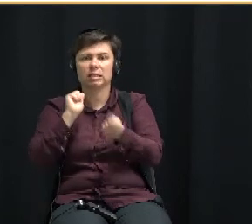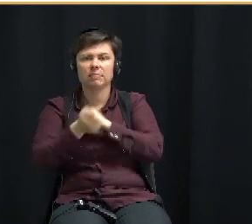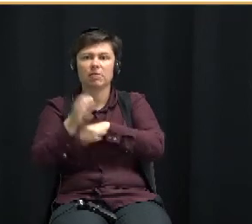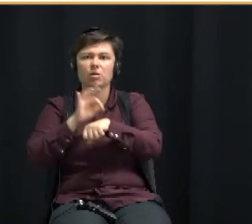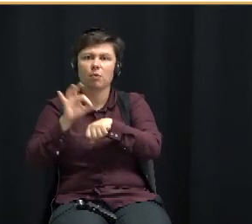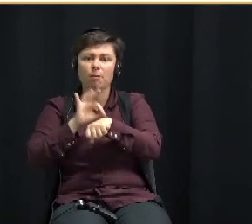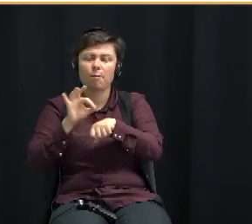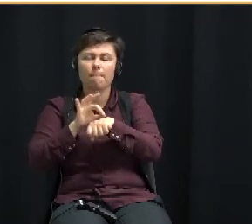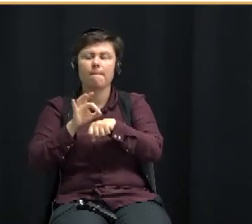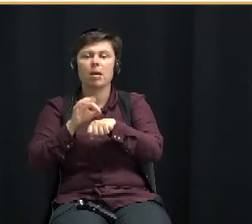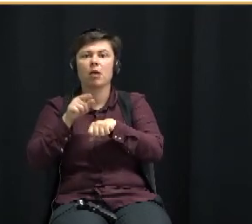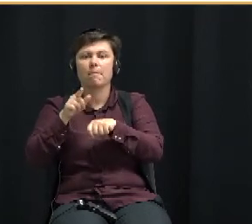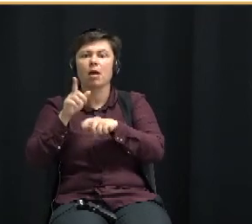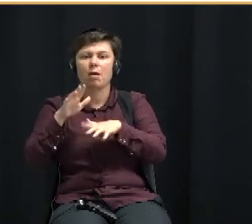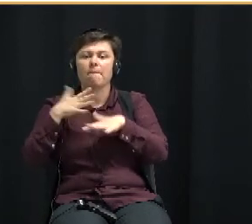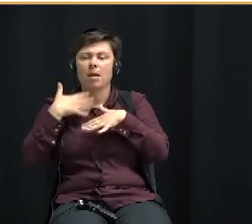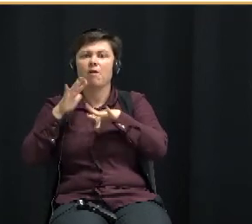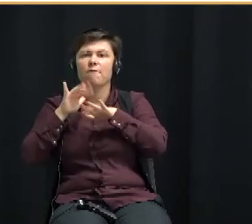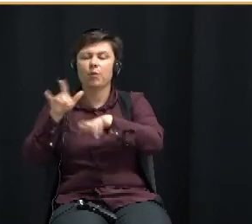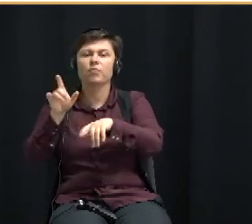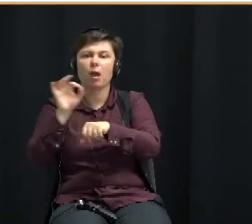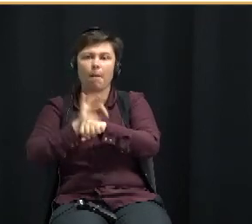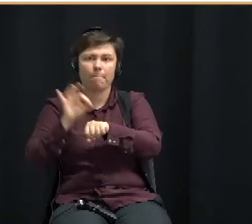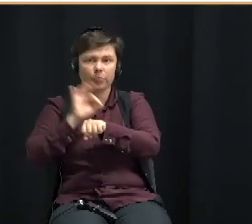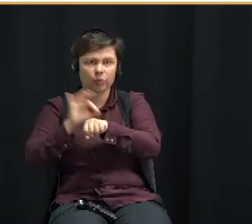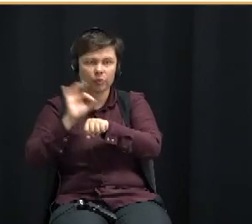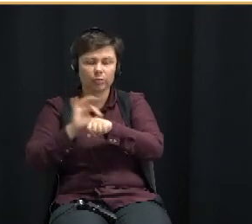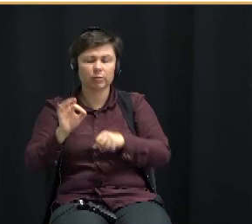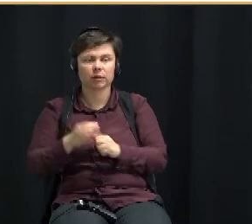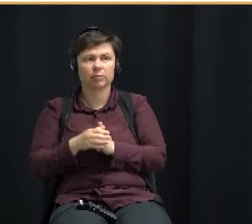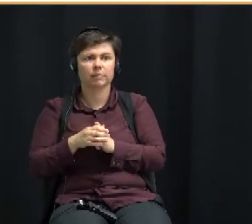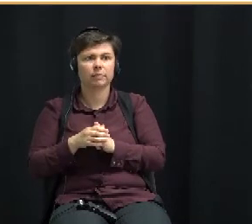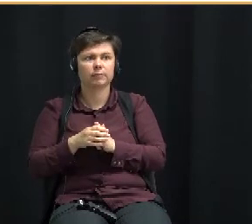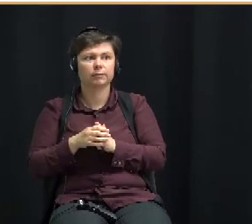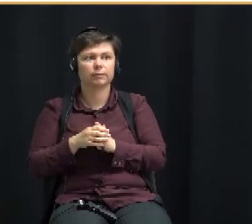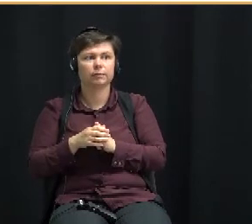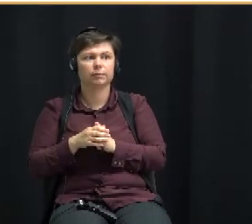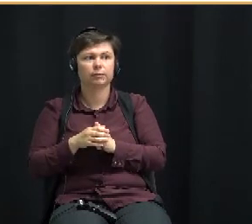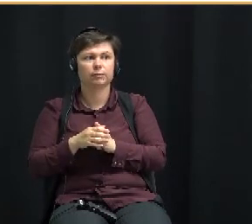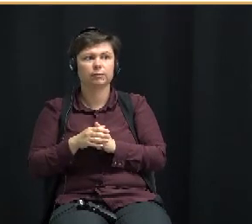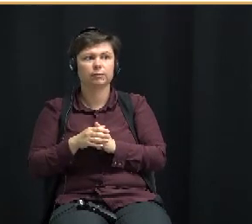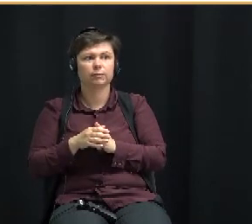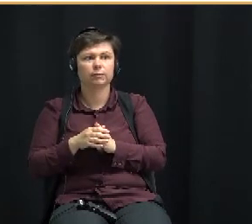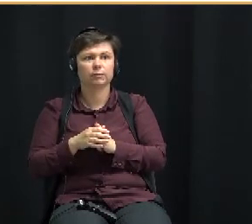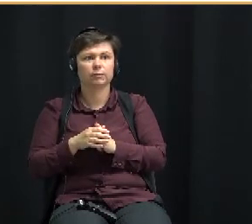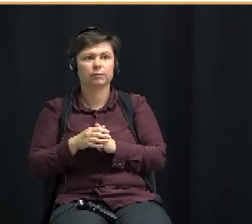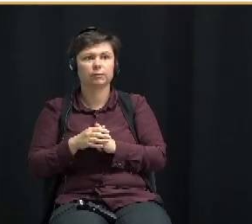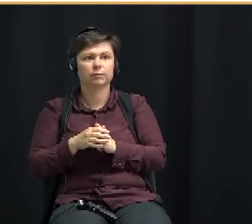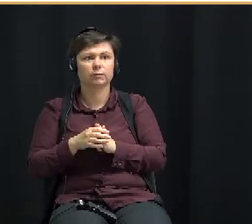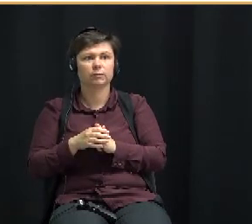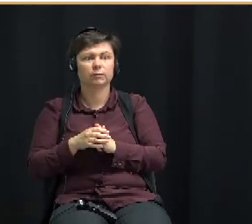and also the economy section in parts of large versus small